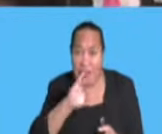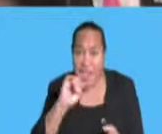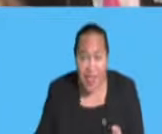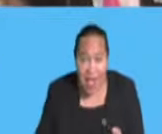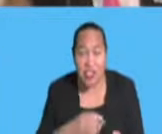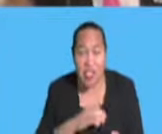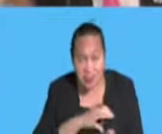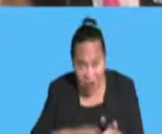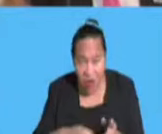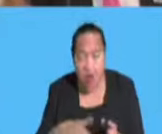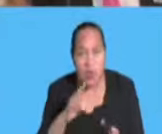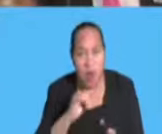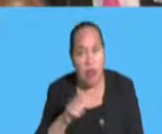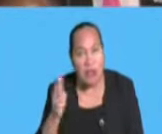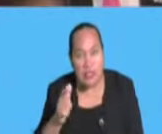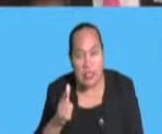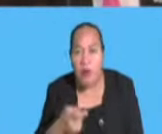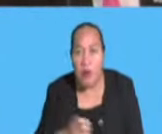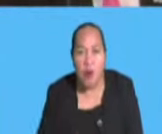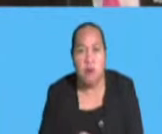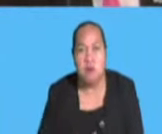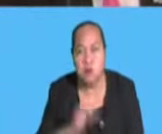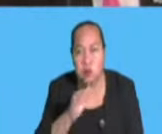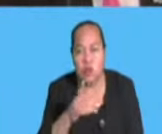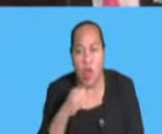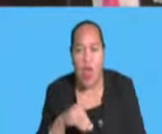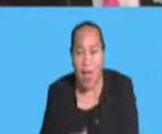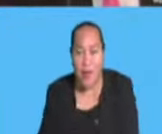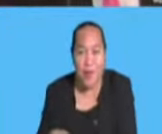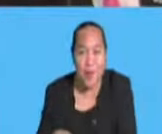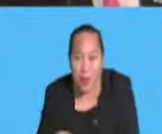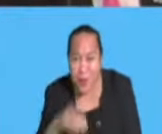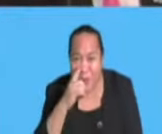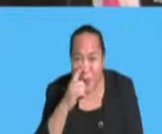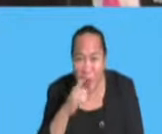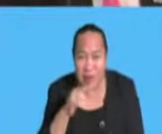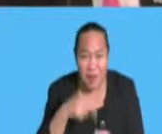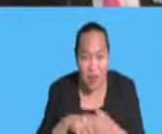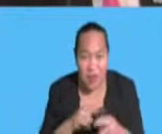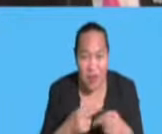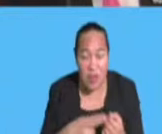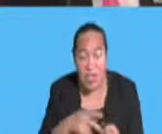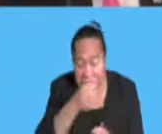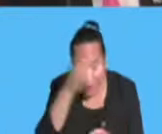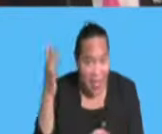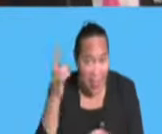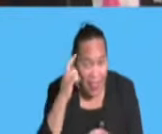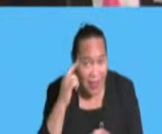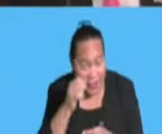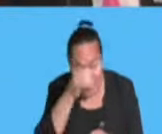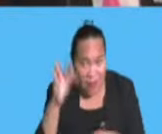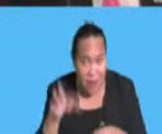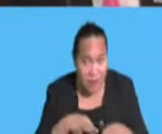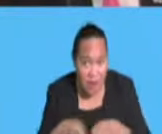other attractive tax incentives. Smart thinking, smart planning, and even smarter implementation of the